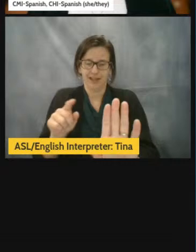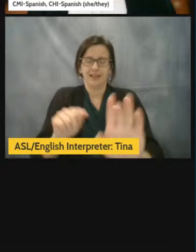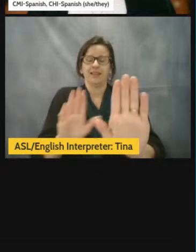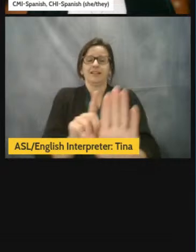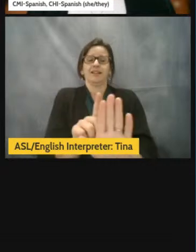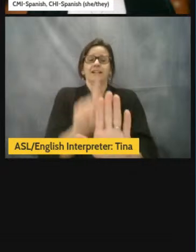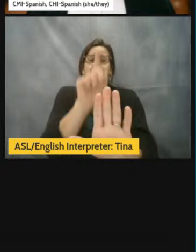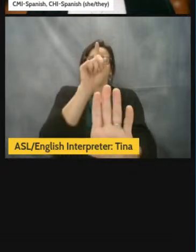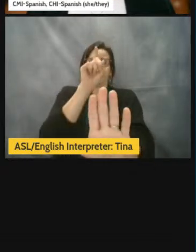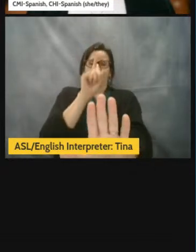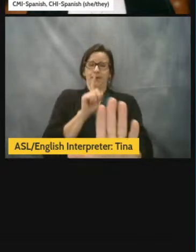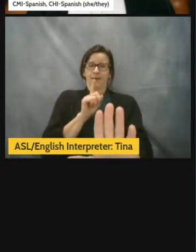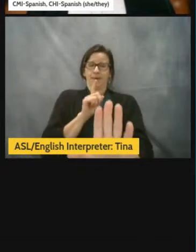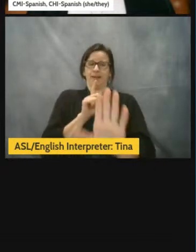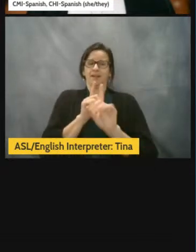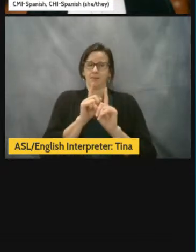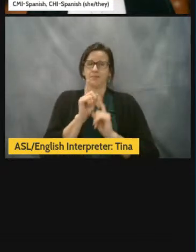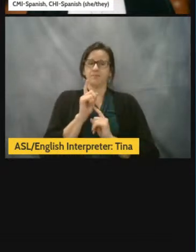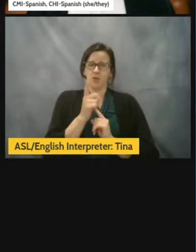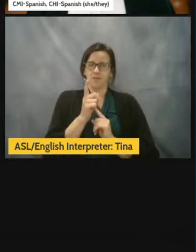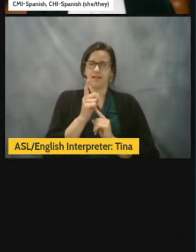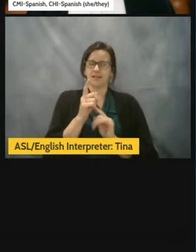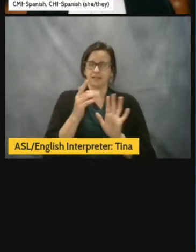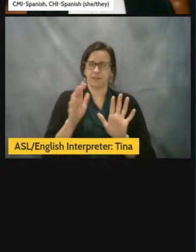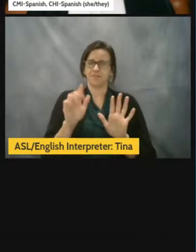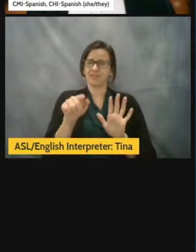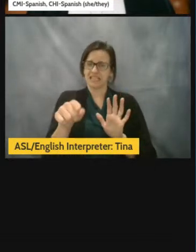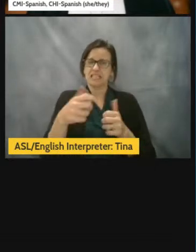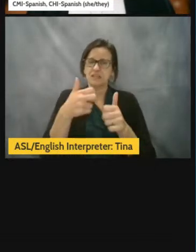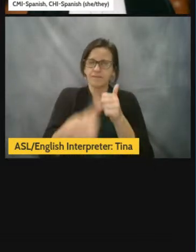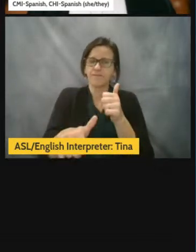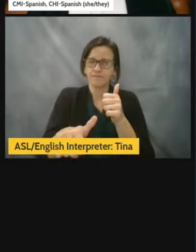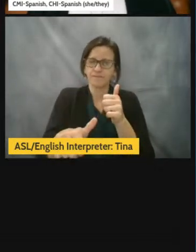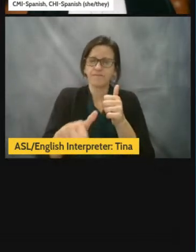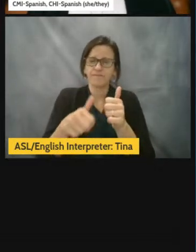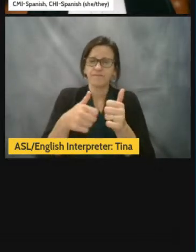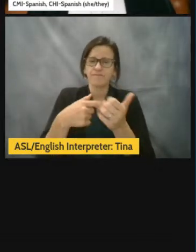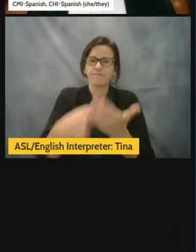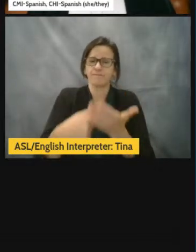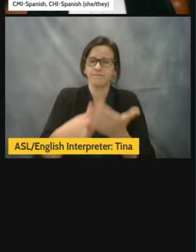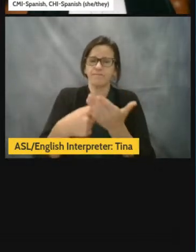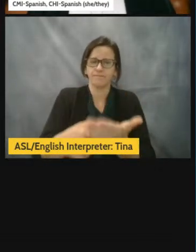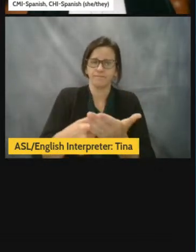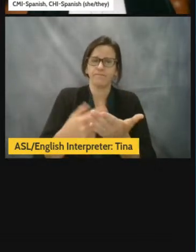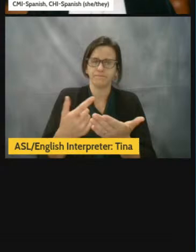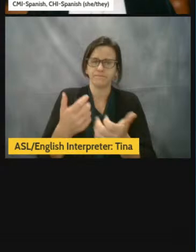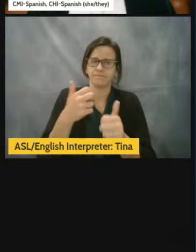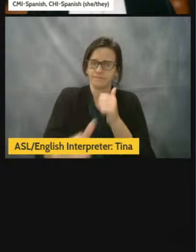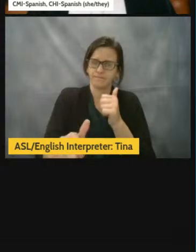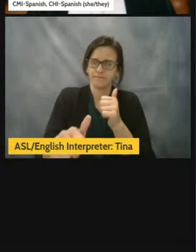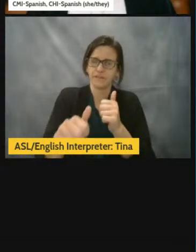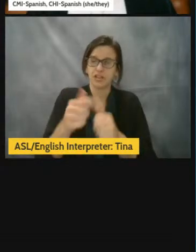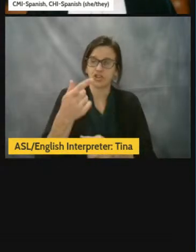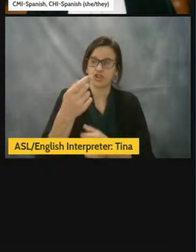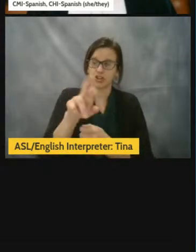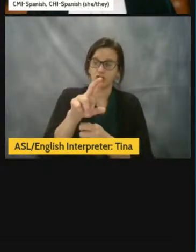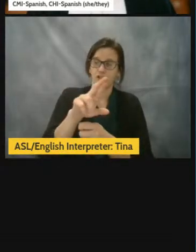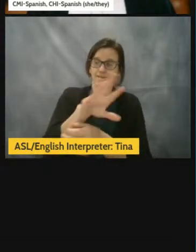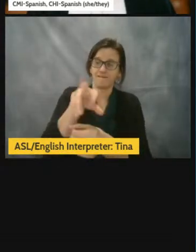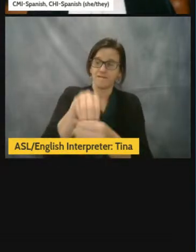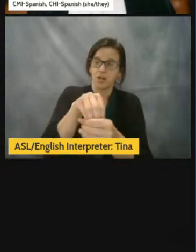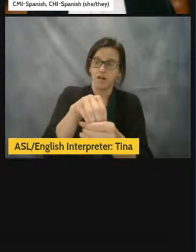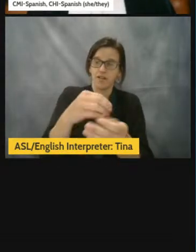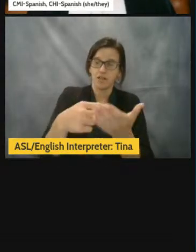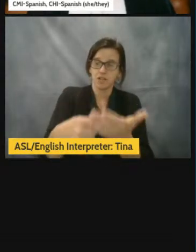can be a very difficult instruction, a very difficult discussion for people to have when gender is involved. So we're going to